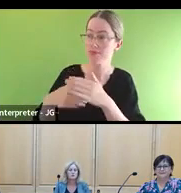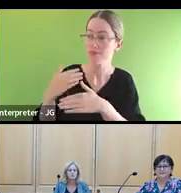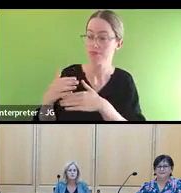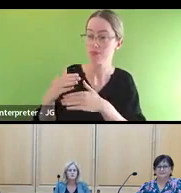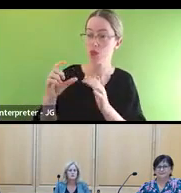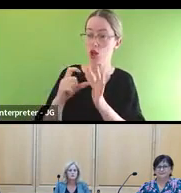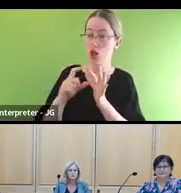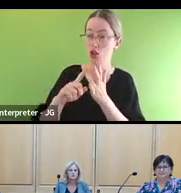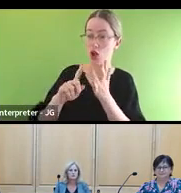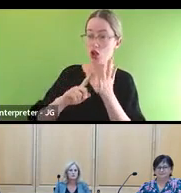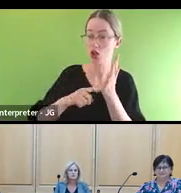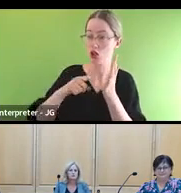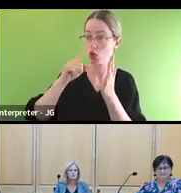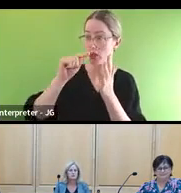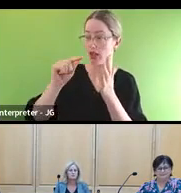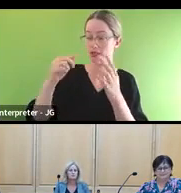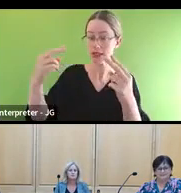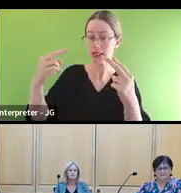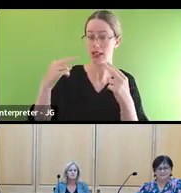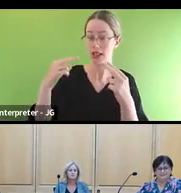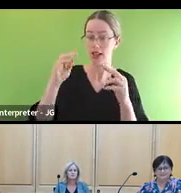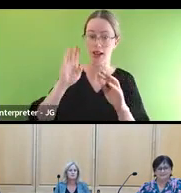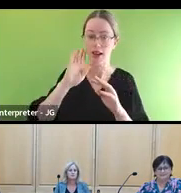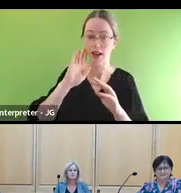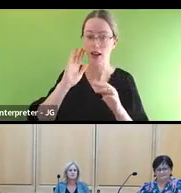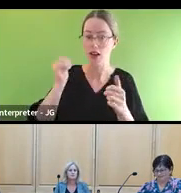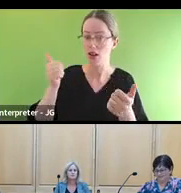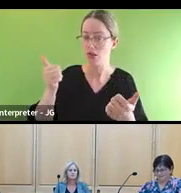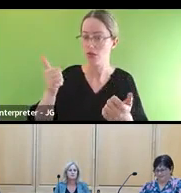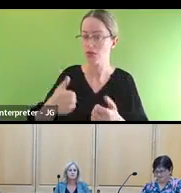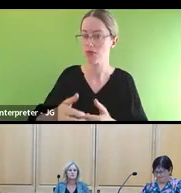to see us or hear us?